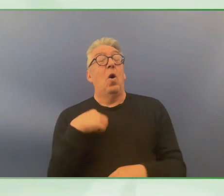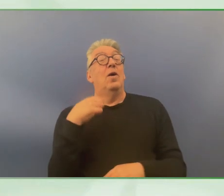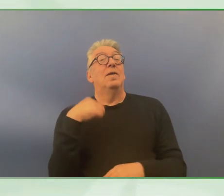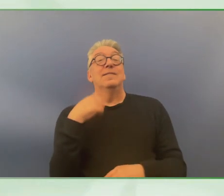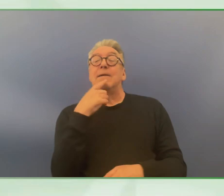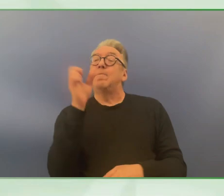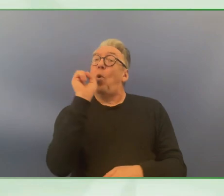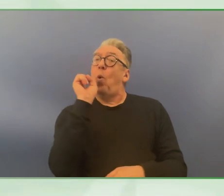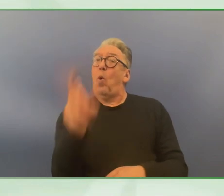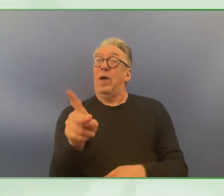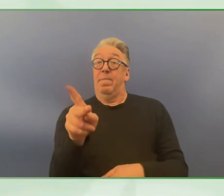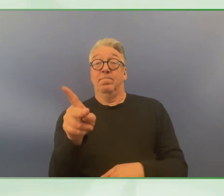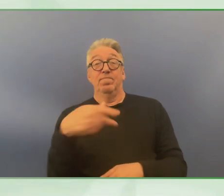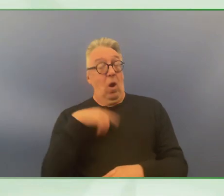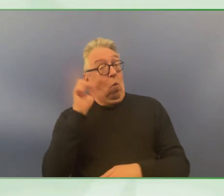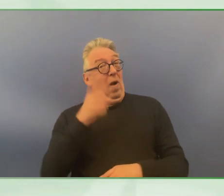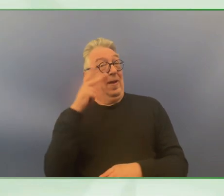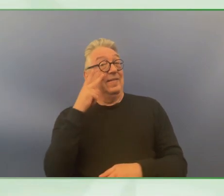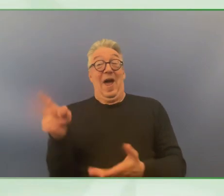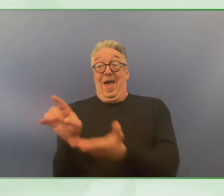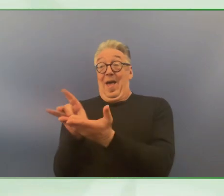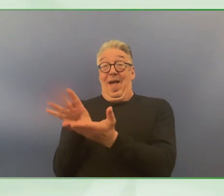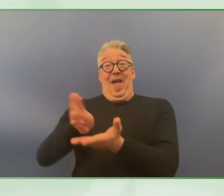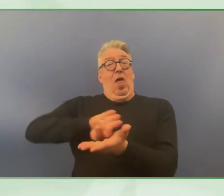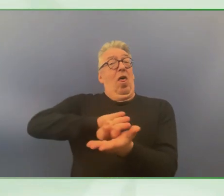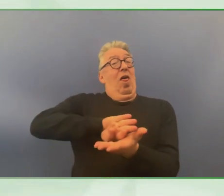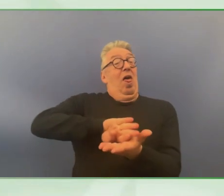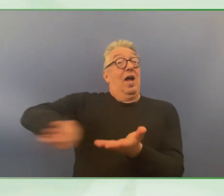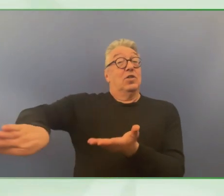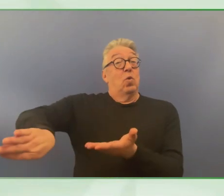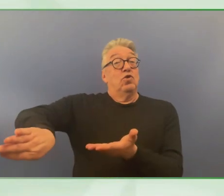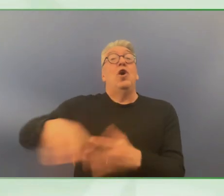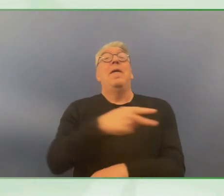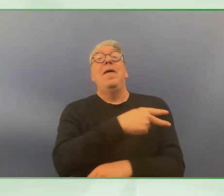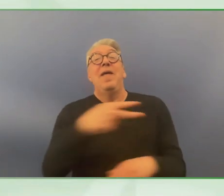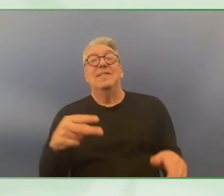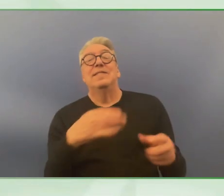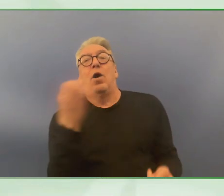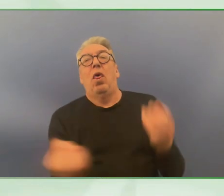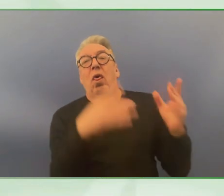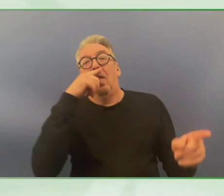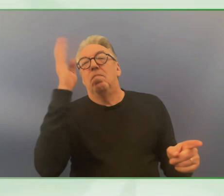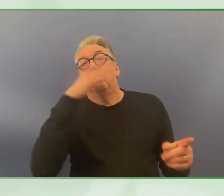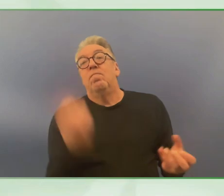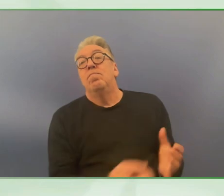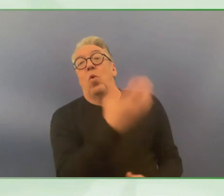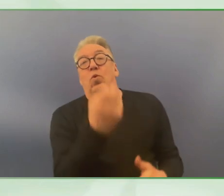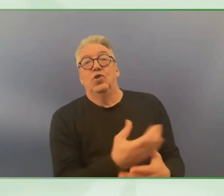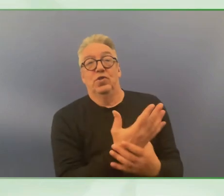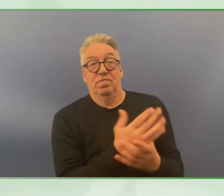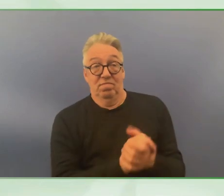And when you exclude someone through making an accessible product or you design a service that people can't